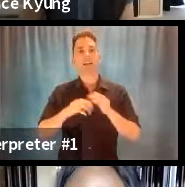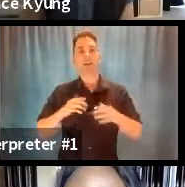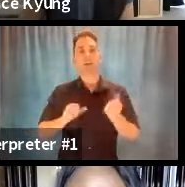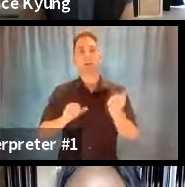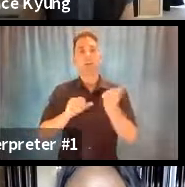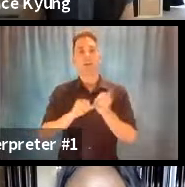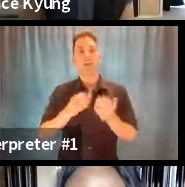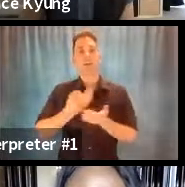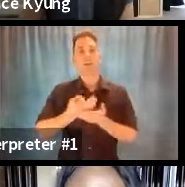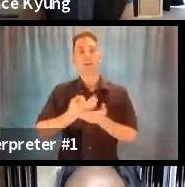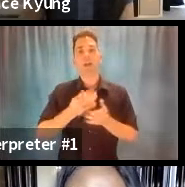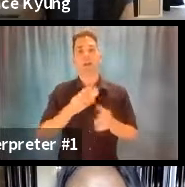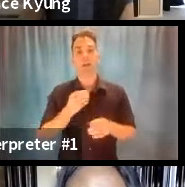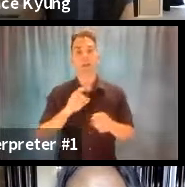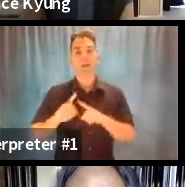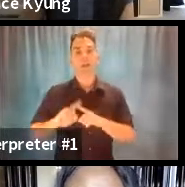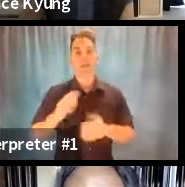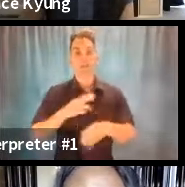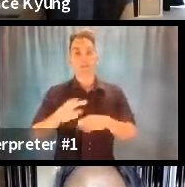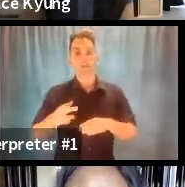you for your time and consideration.